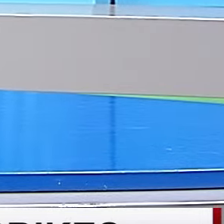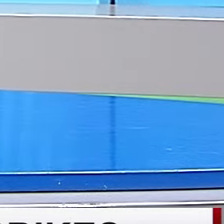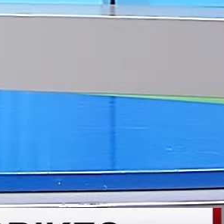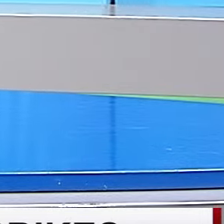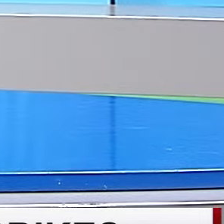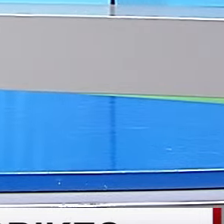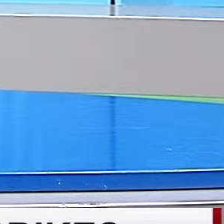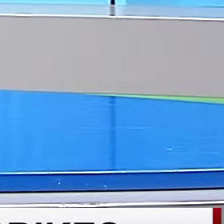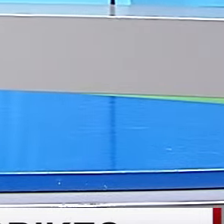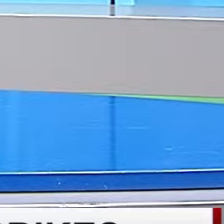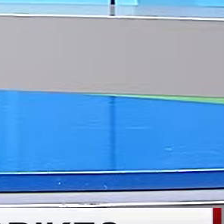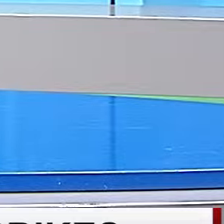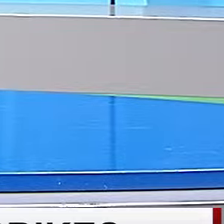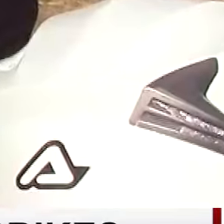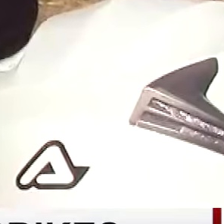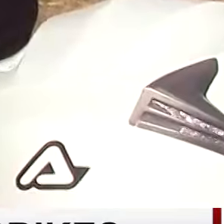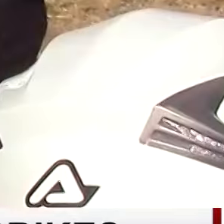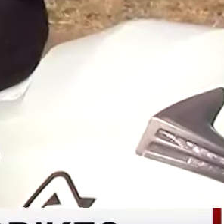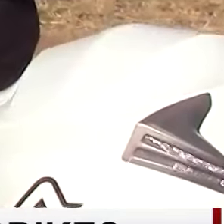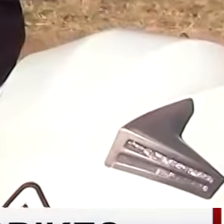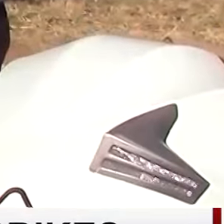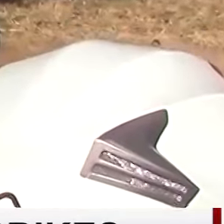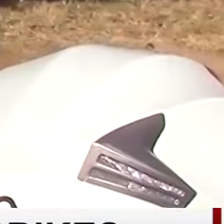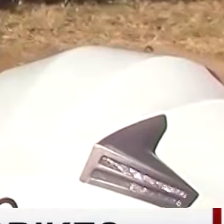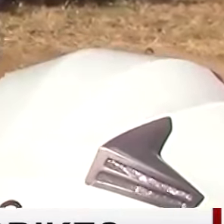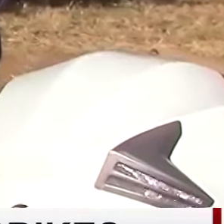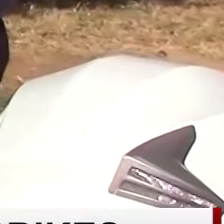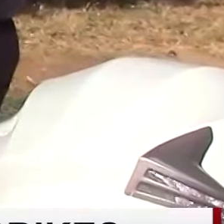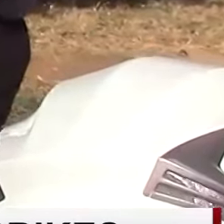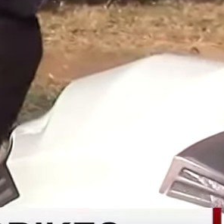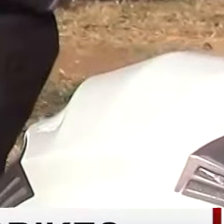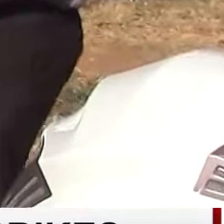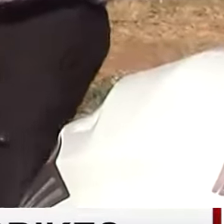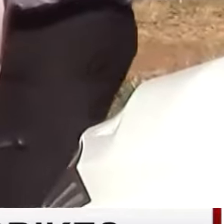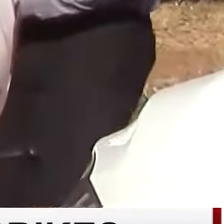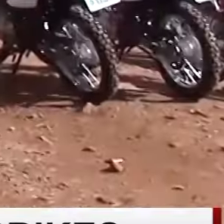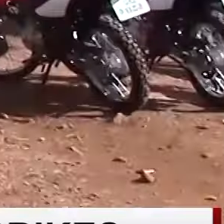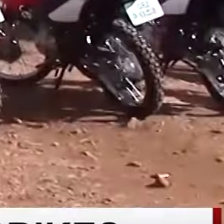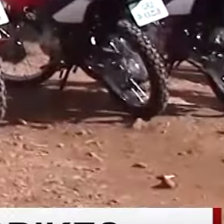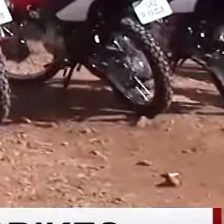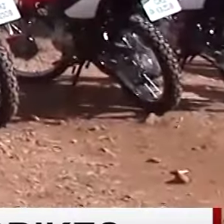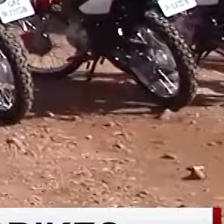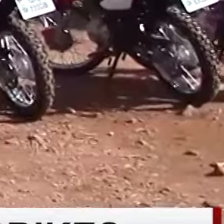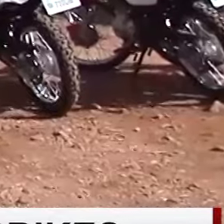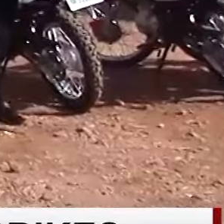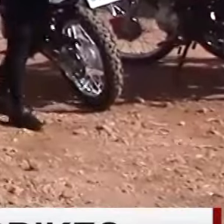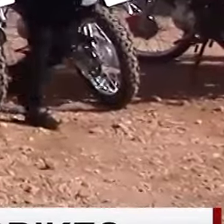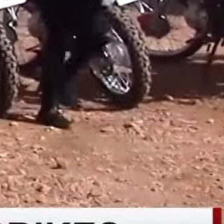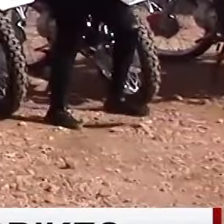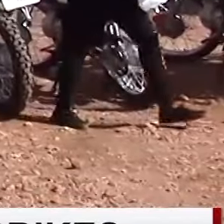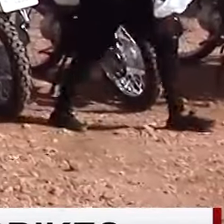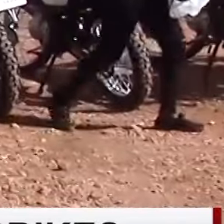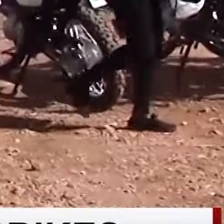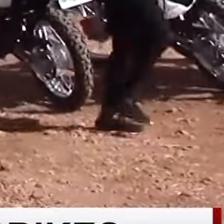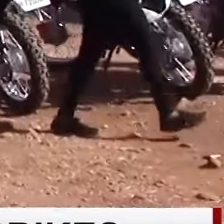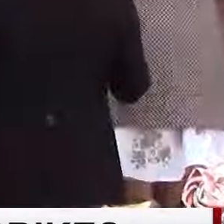Evans Lupia. Here is the report. Ministry of Agriculture has handed over 11 motorbikes to agriculture extension officers